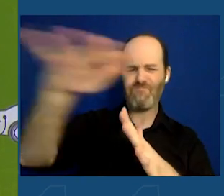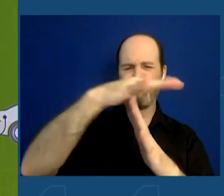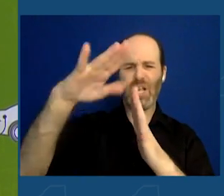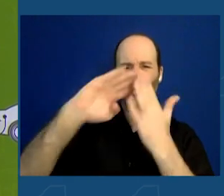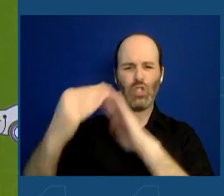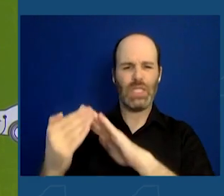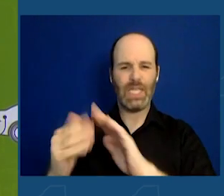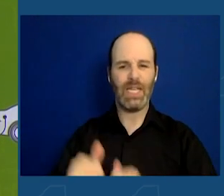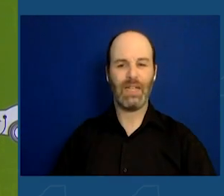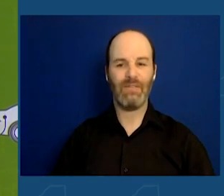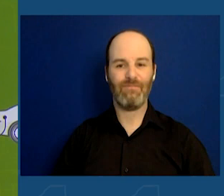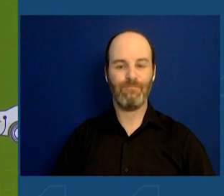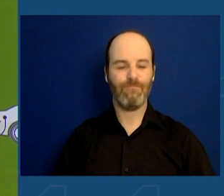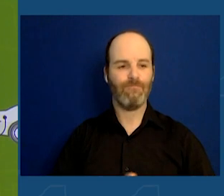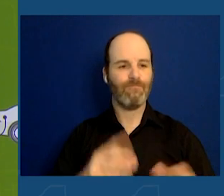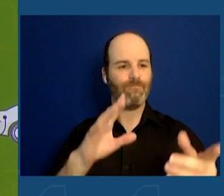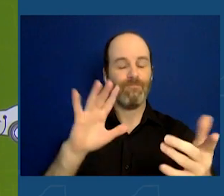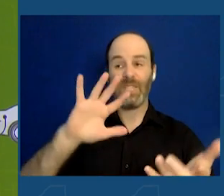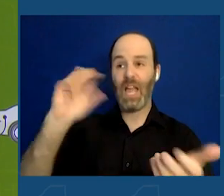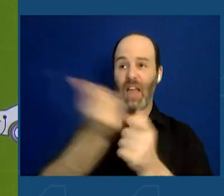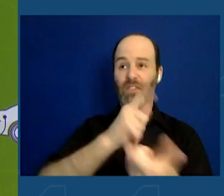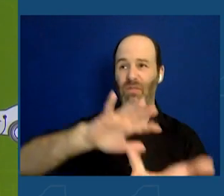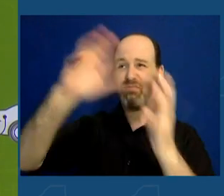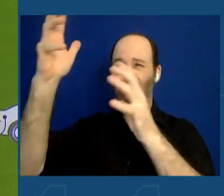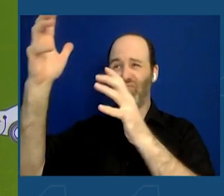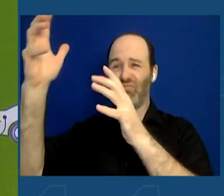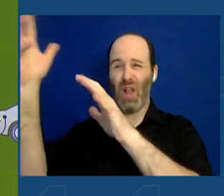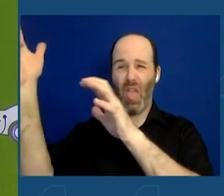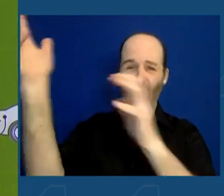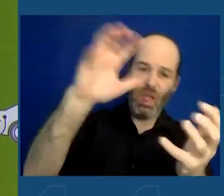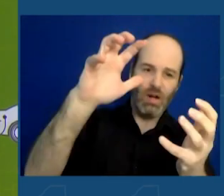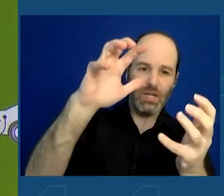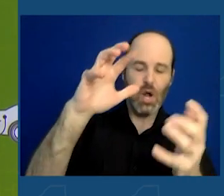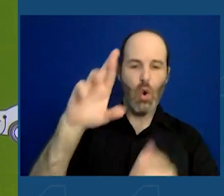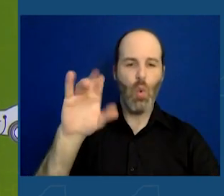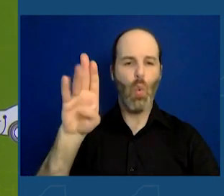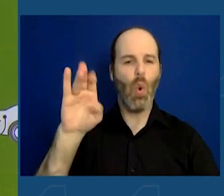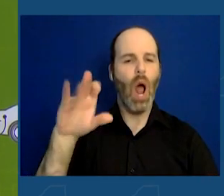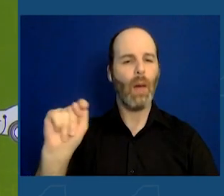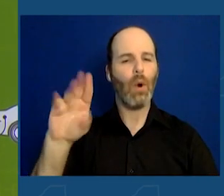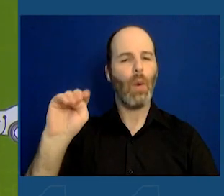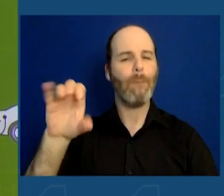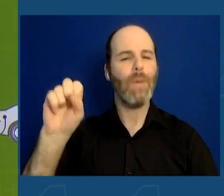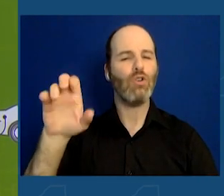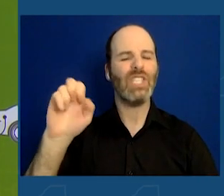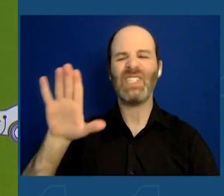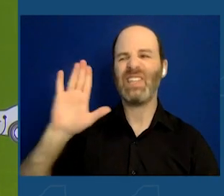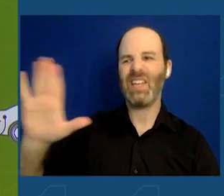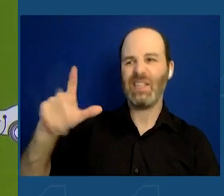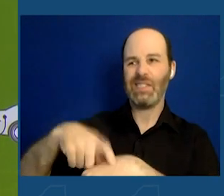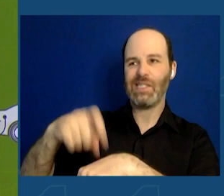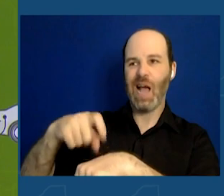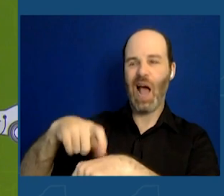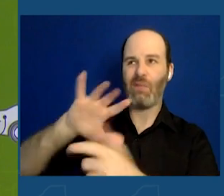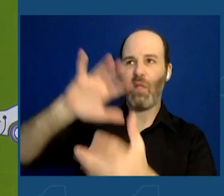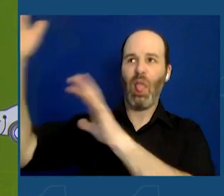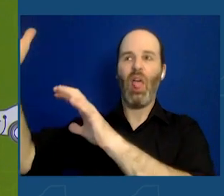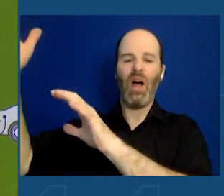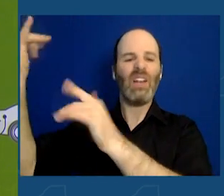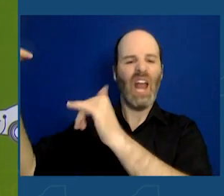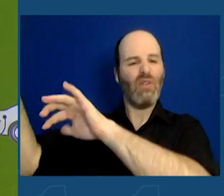the wrongs of the Robert Moses era past. We are doing this all over New